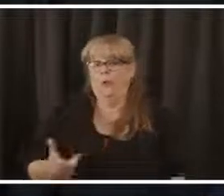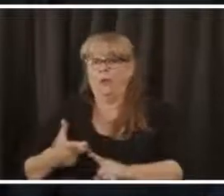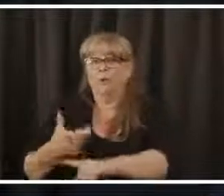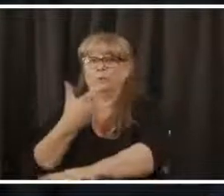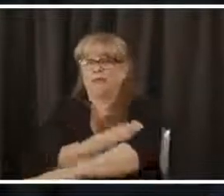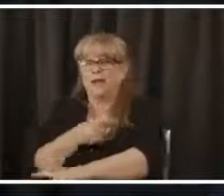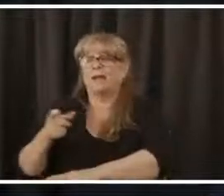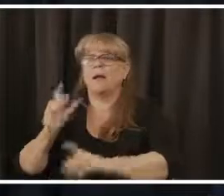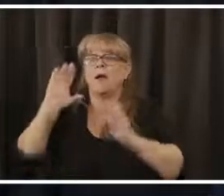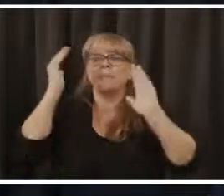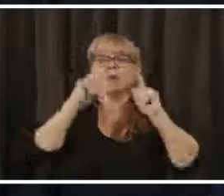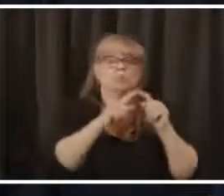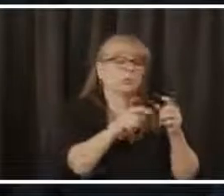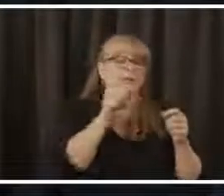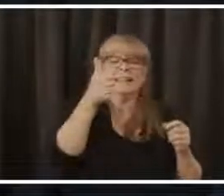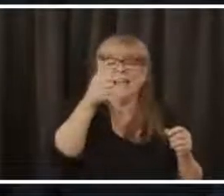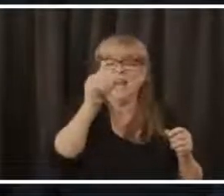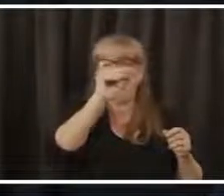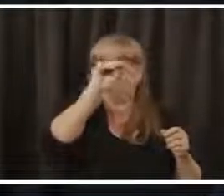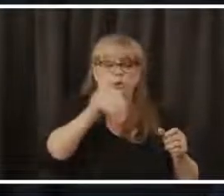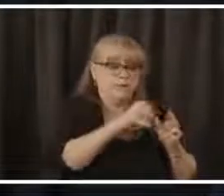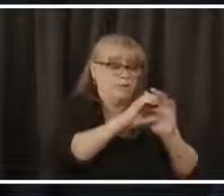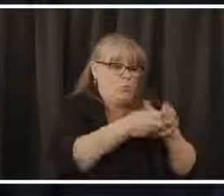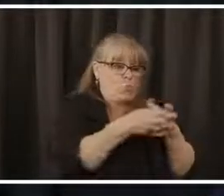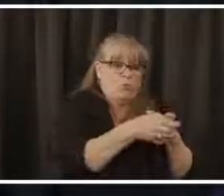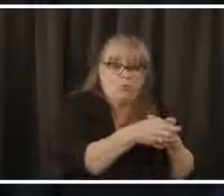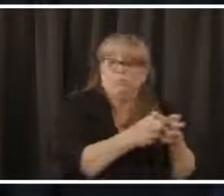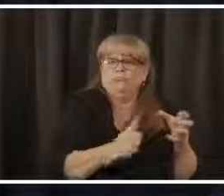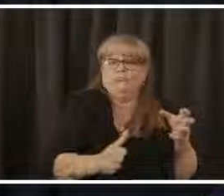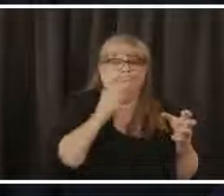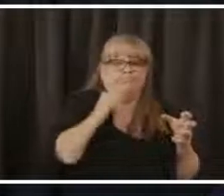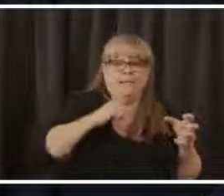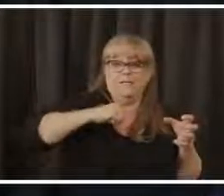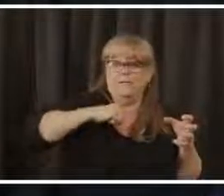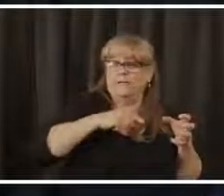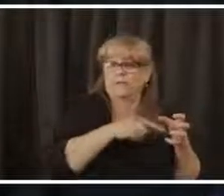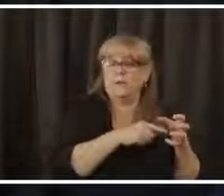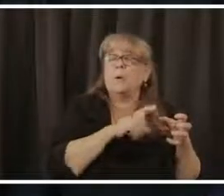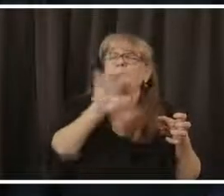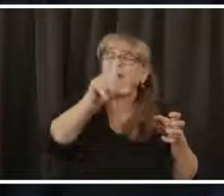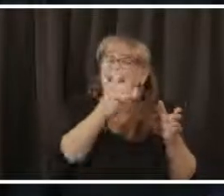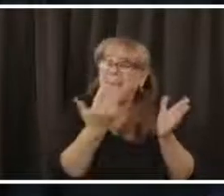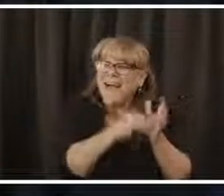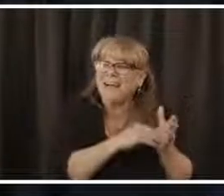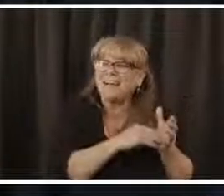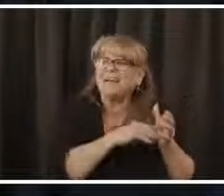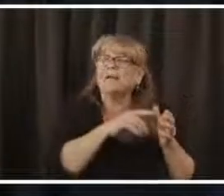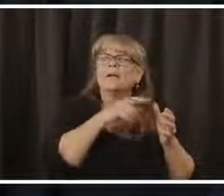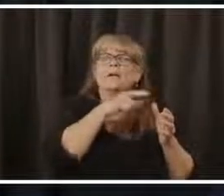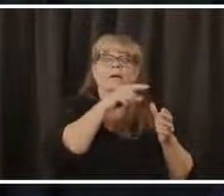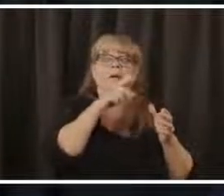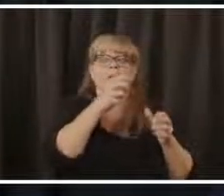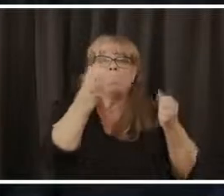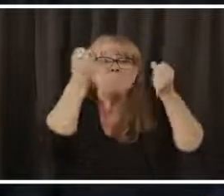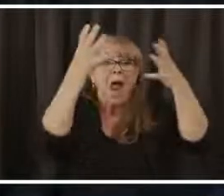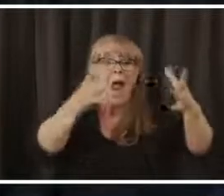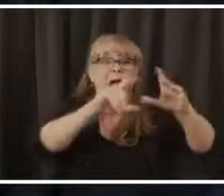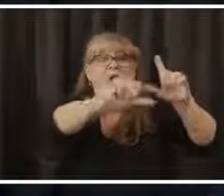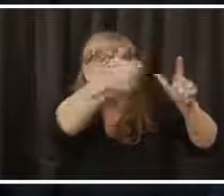percent that's actually resistant to it. But for many of them, it is a matter of hesitancy or laziness to get